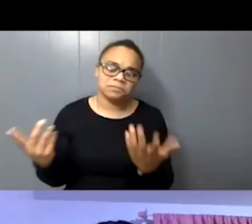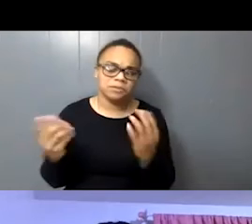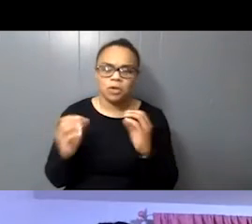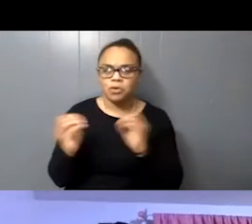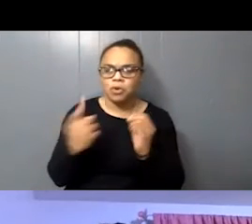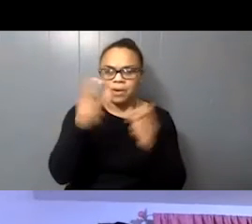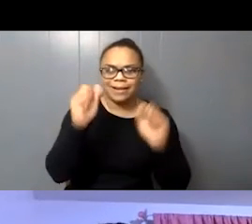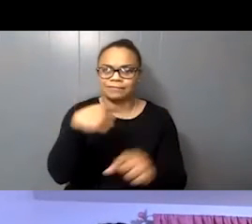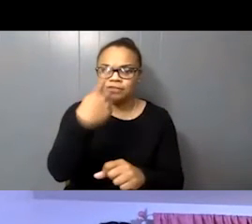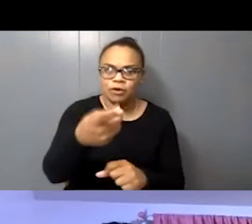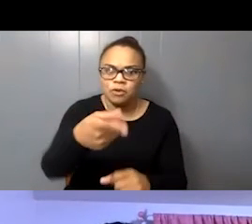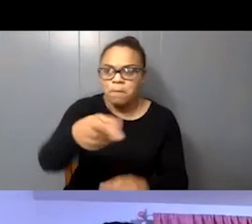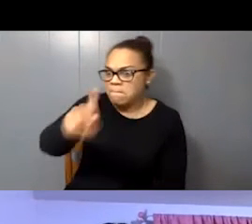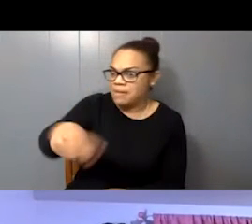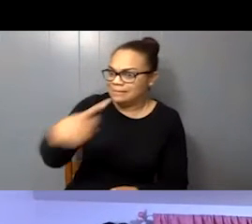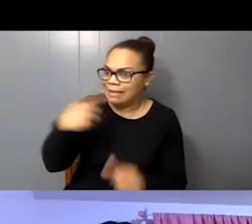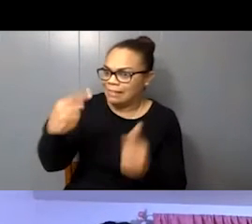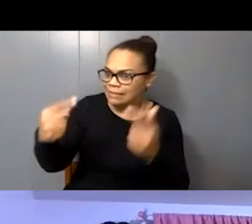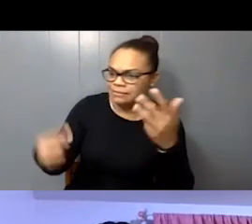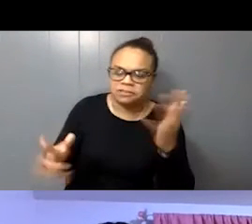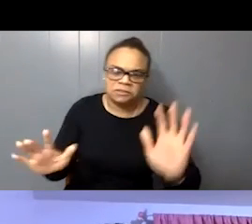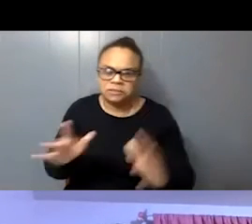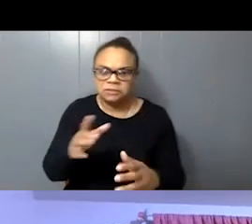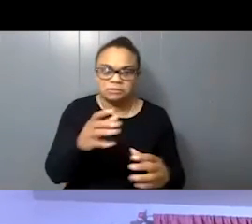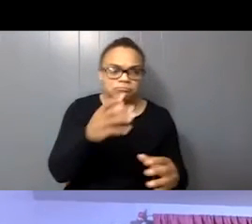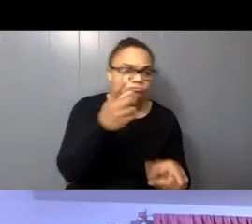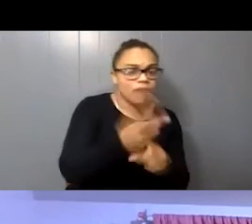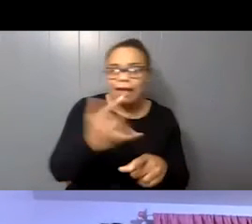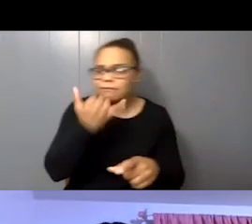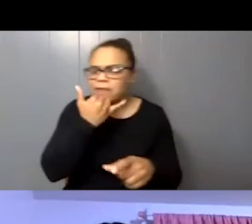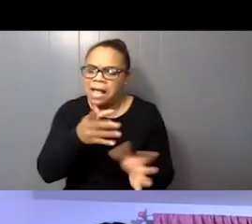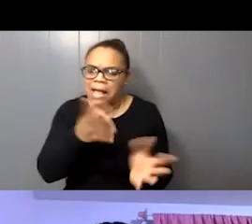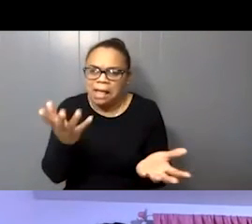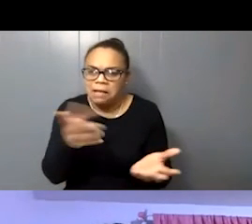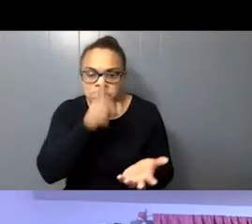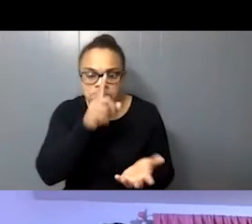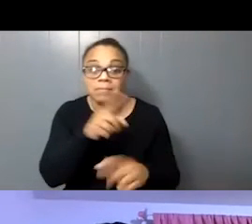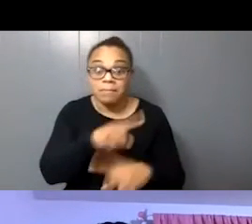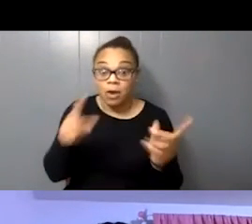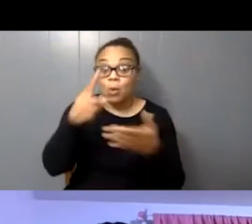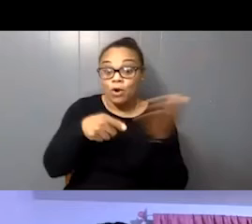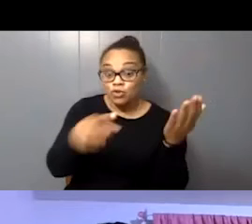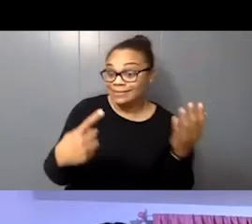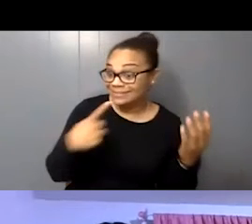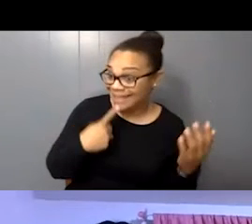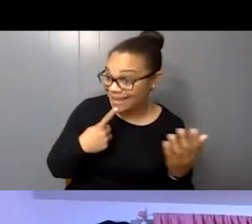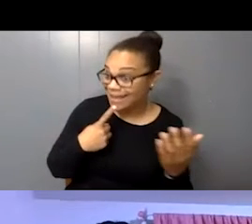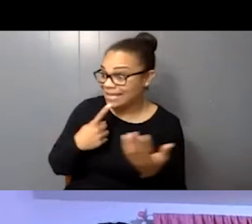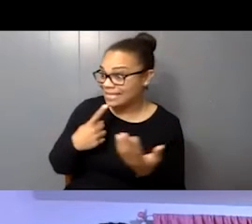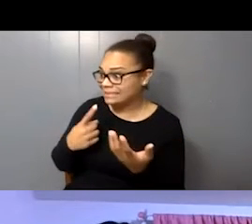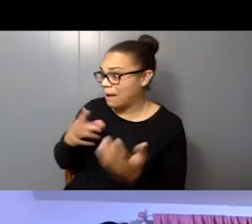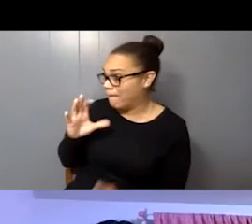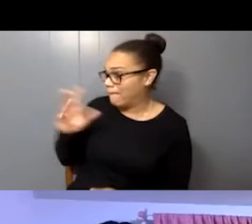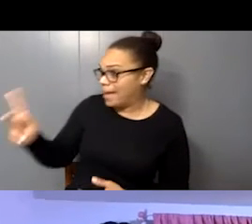situation, but what you say to them is very important, but that's a you thing that you're gonna have to figure out, but it does